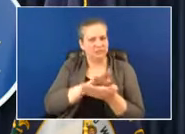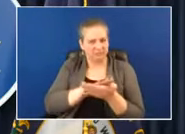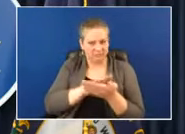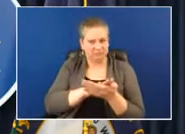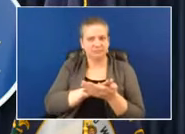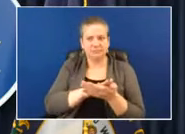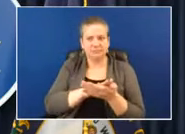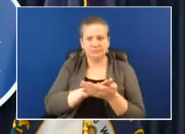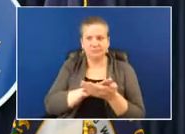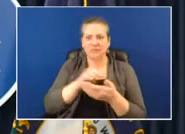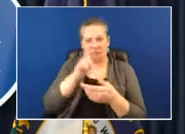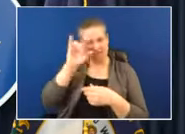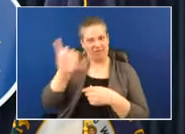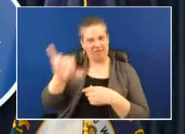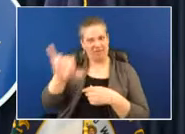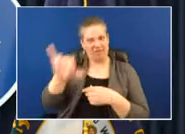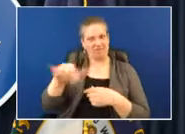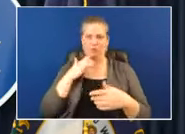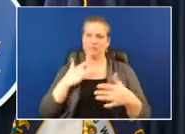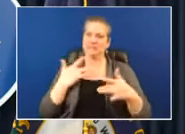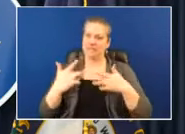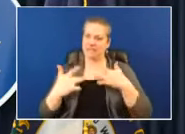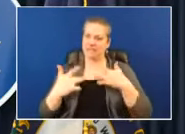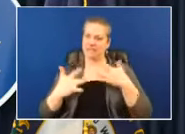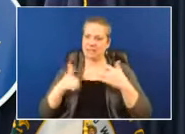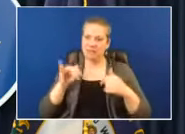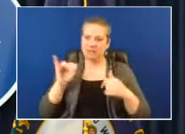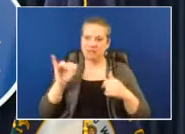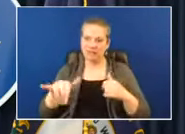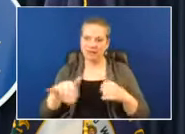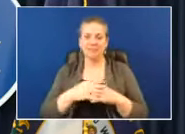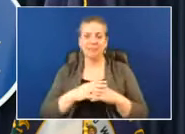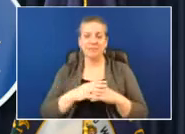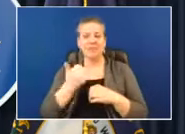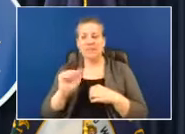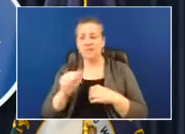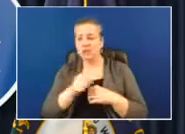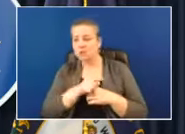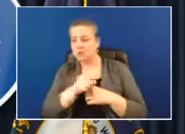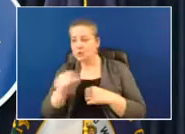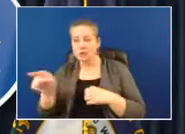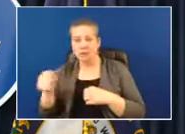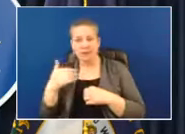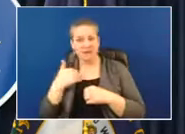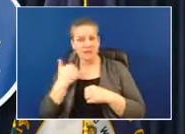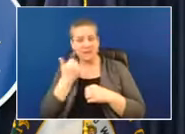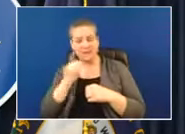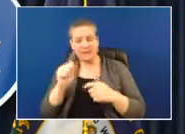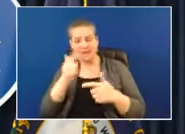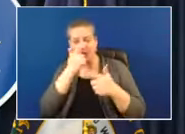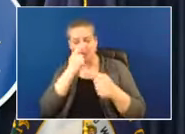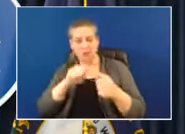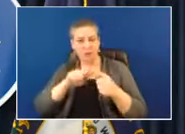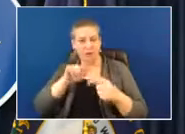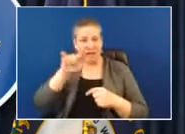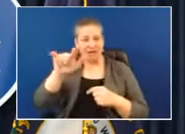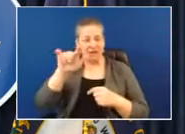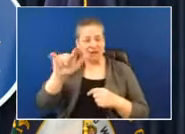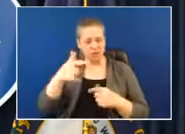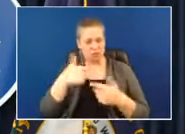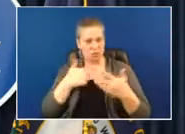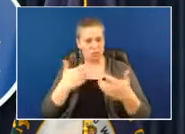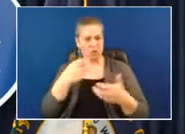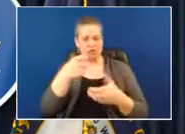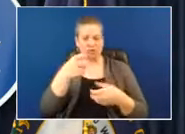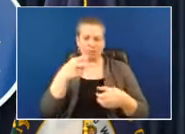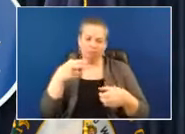And just in closing, any man or woman who has any interest in aviation, we invite you to come and be a part of a phenomenal industry